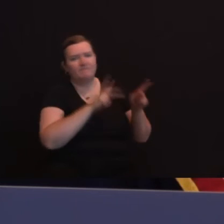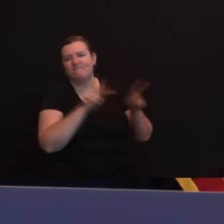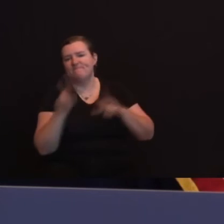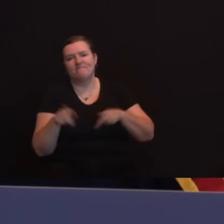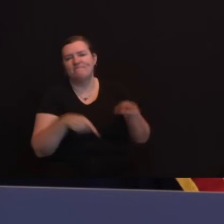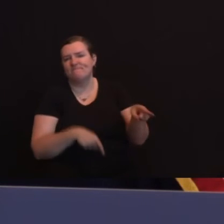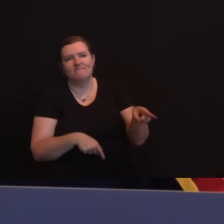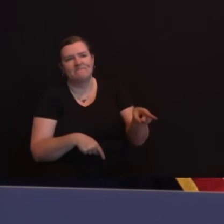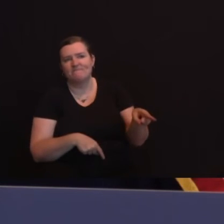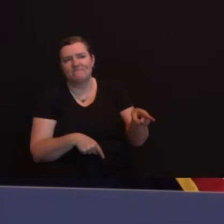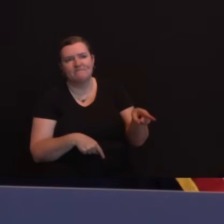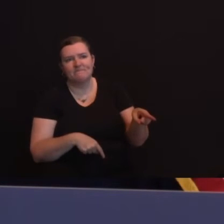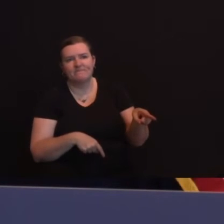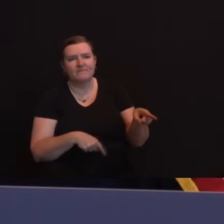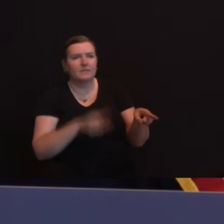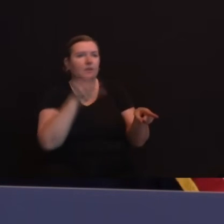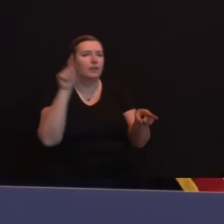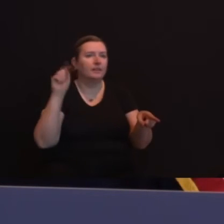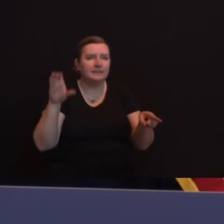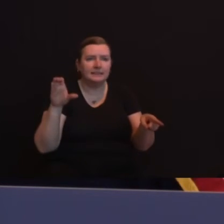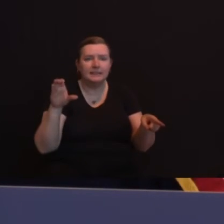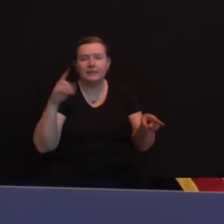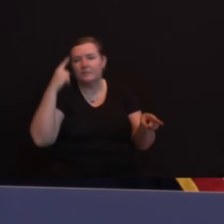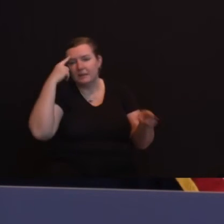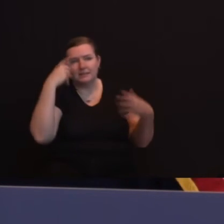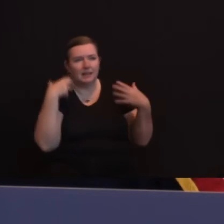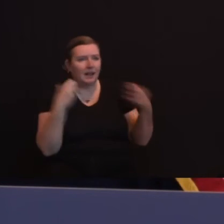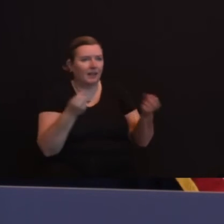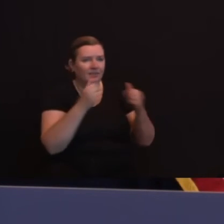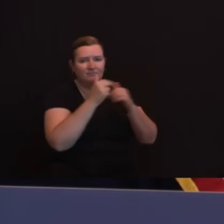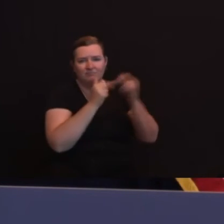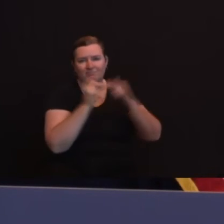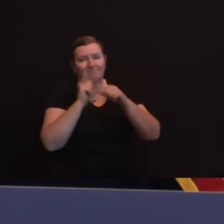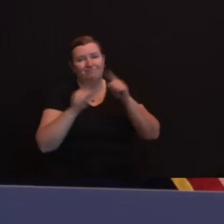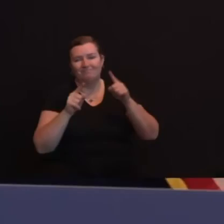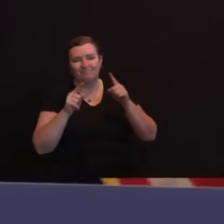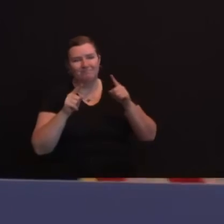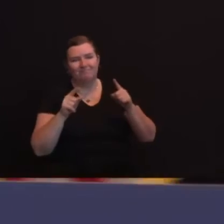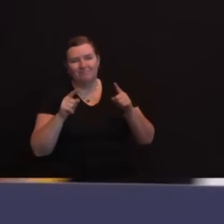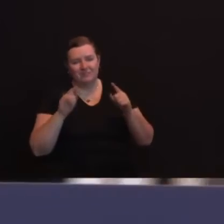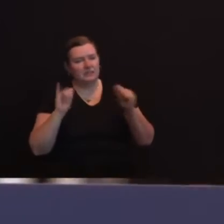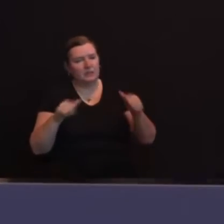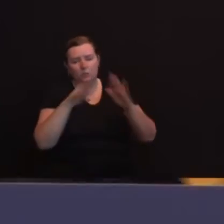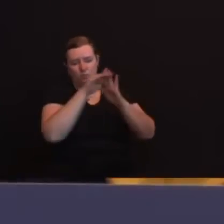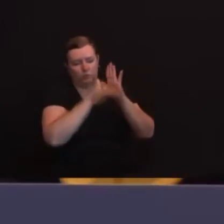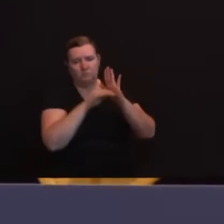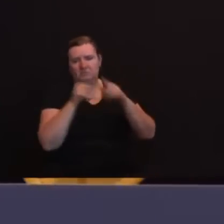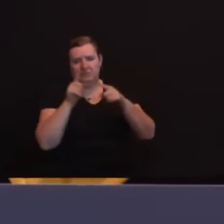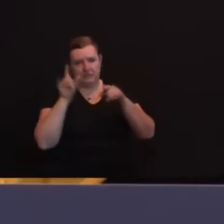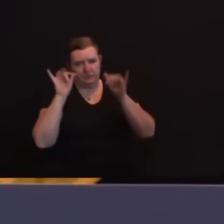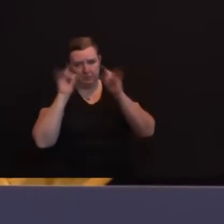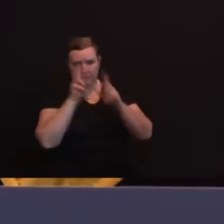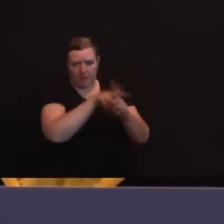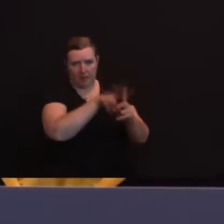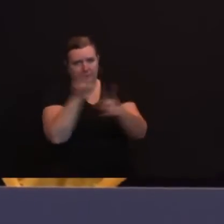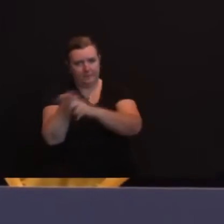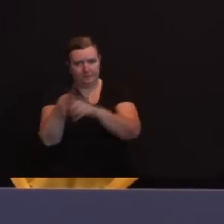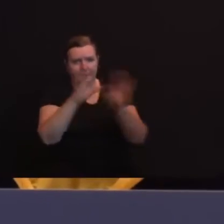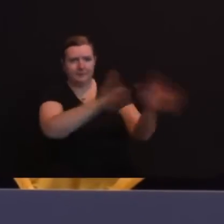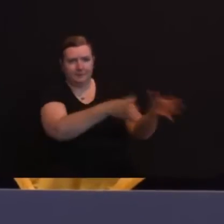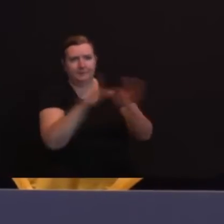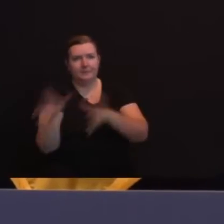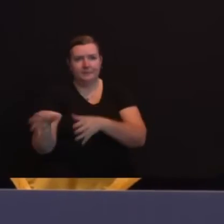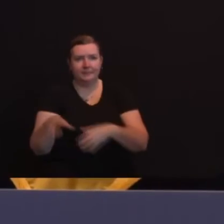matter the reason for the congregation. Thank you, Judy. Dave, you and I